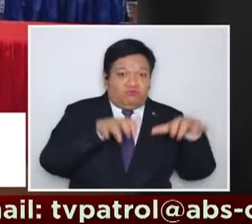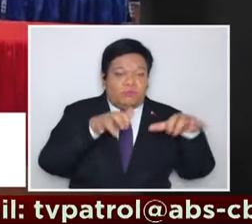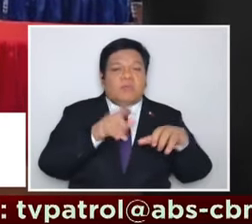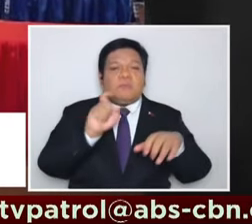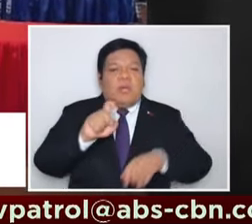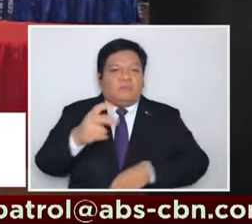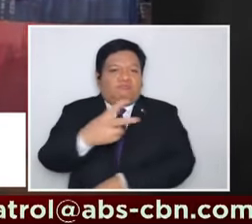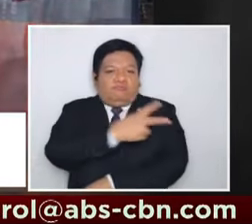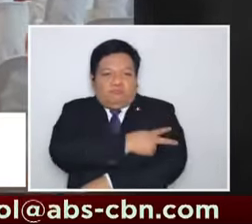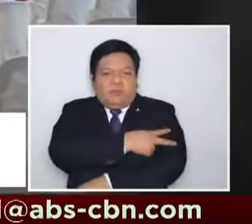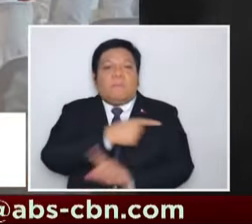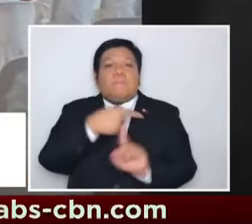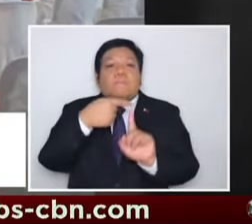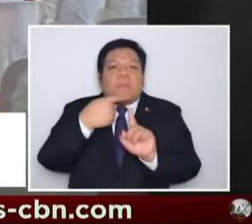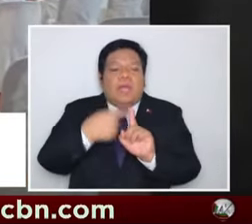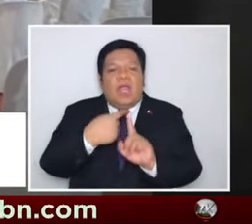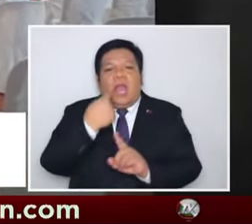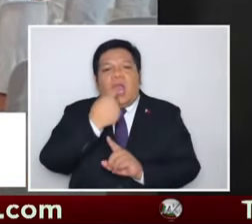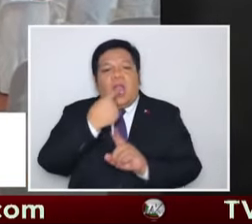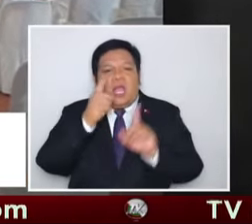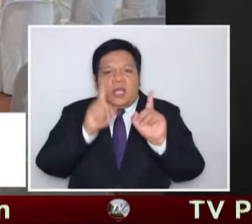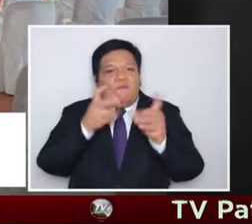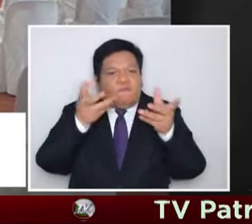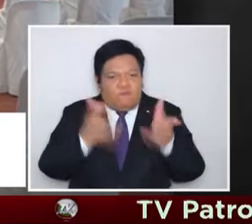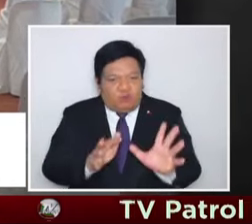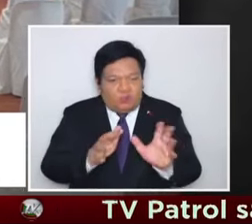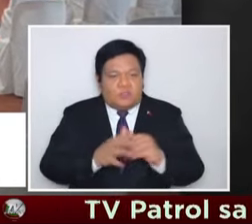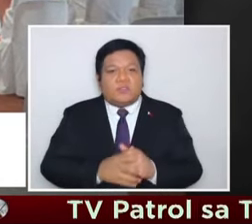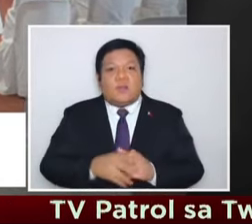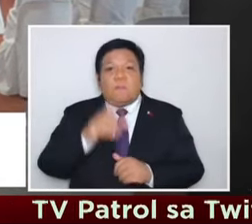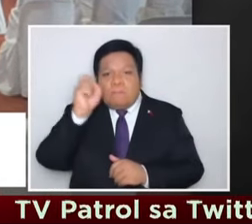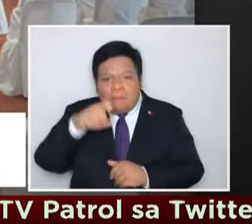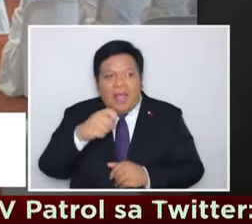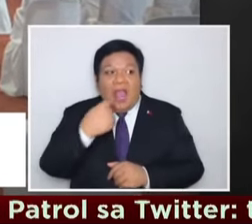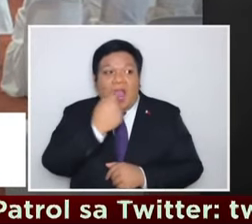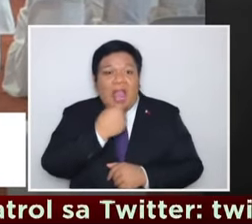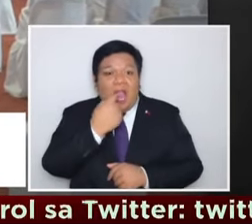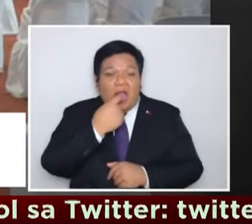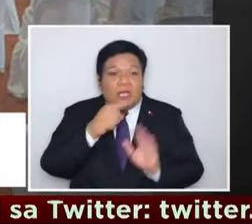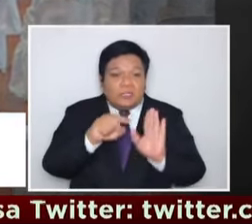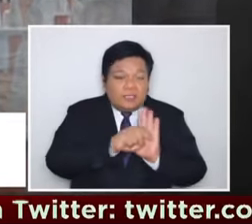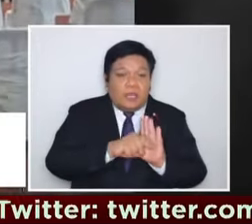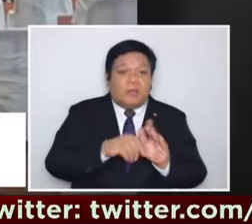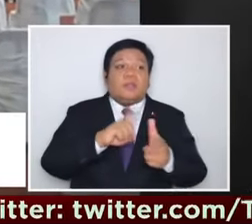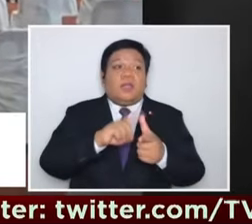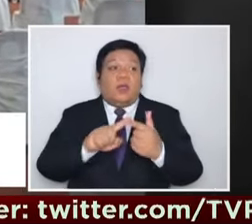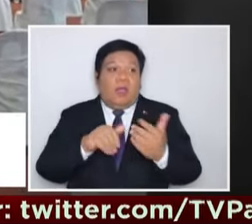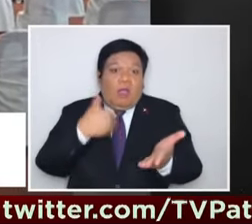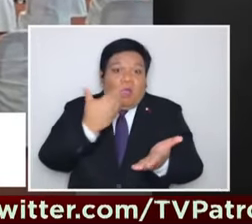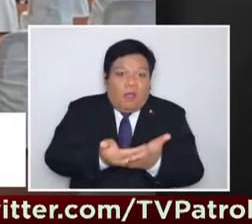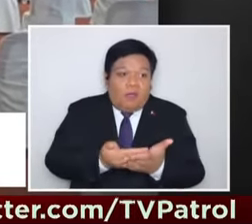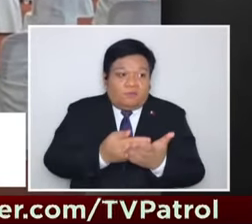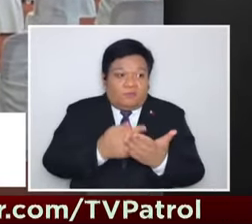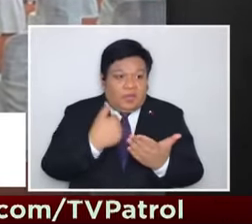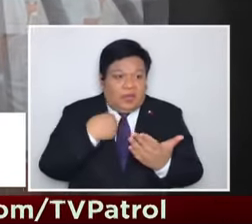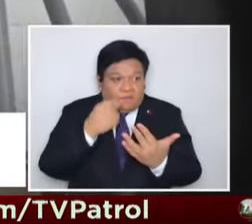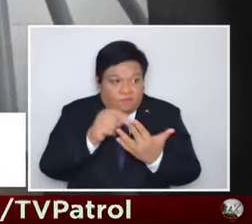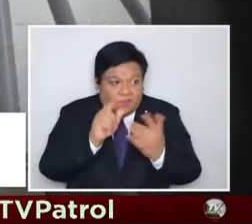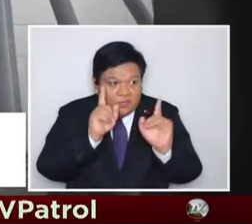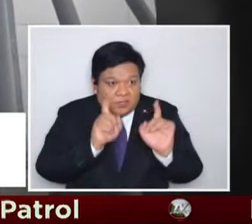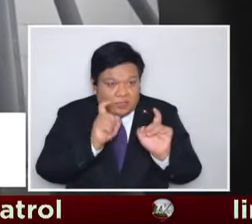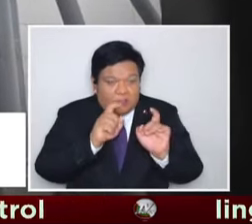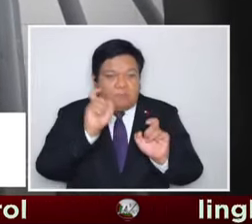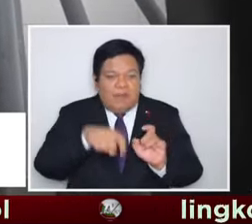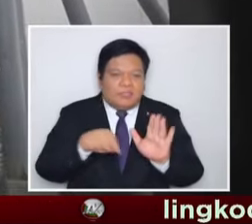rin sa RT-PCR test. Kailangan din sila magnegatibo sa antigen test sa mismong araw ng event.